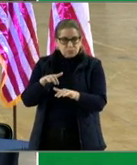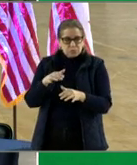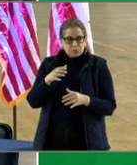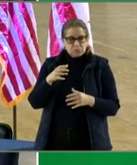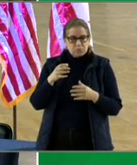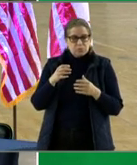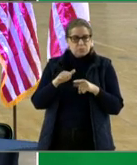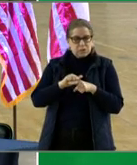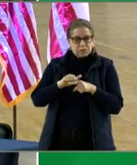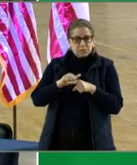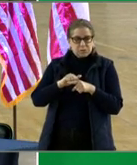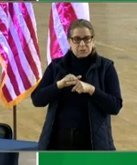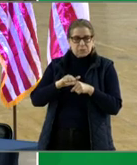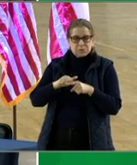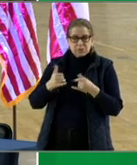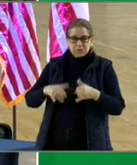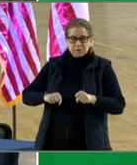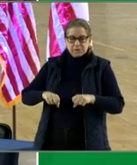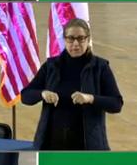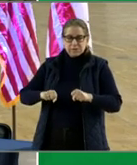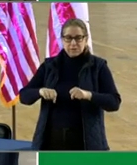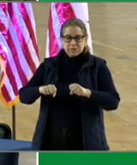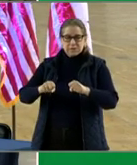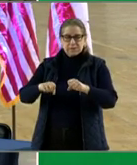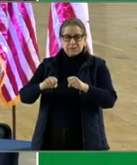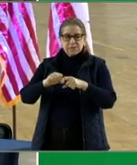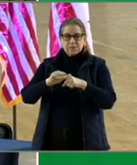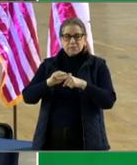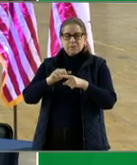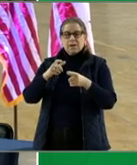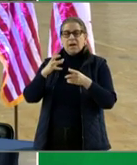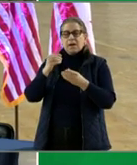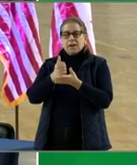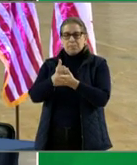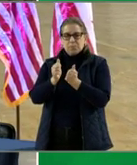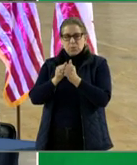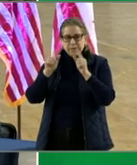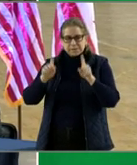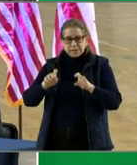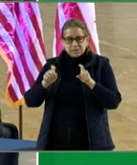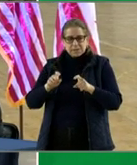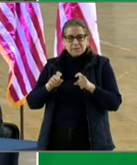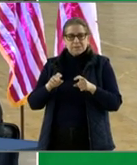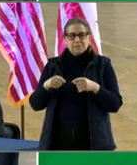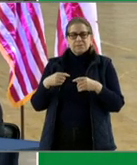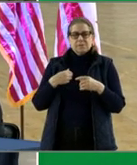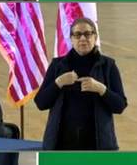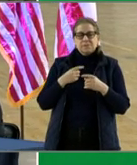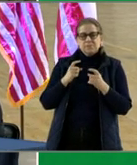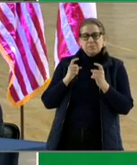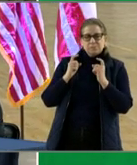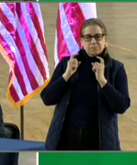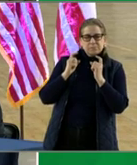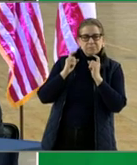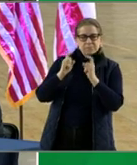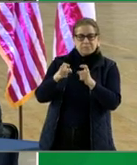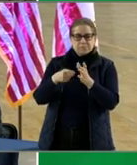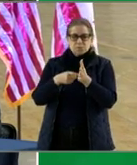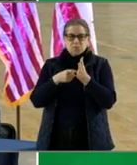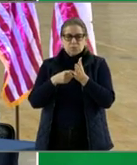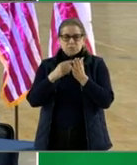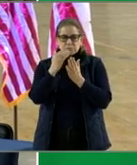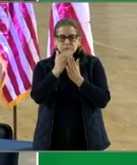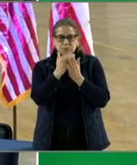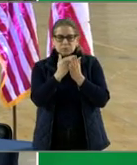trainings, including assisting with testing and to give the individuals the requisite things that they will need to be able to assist